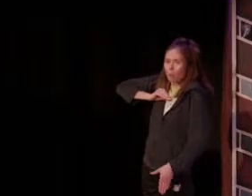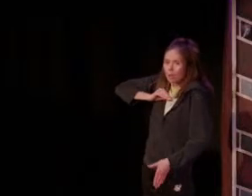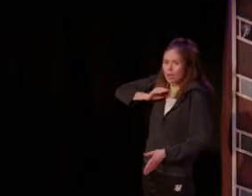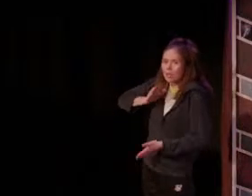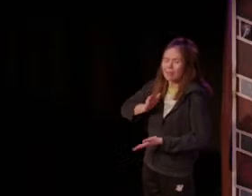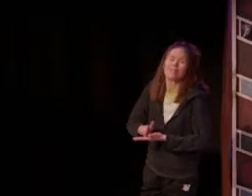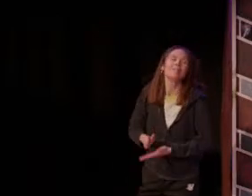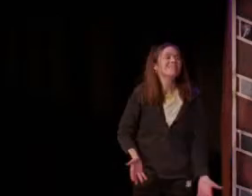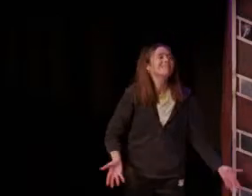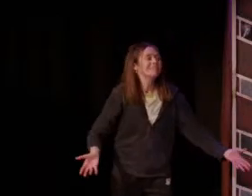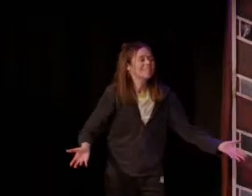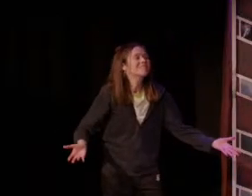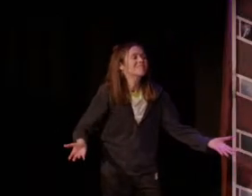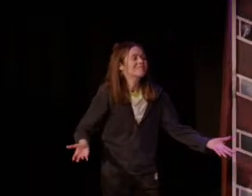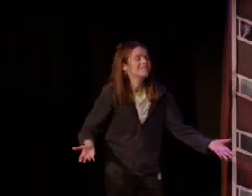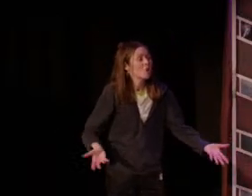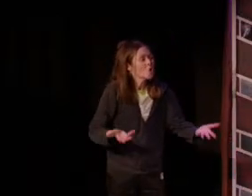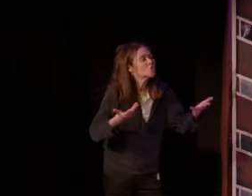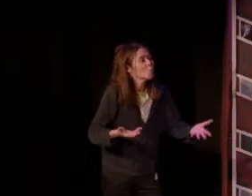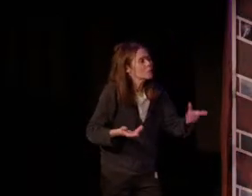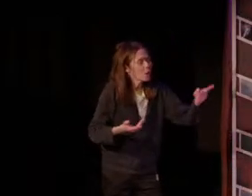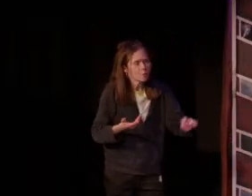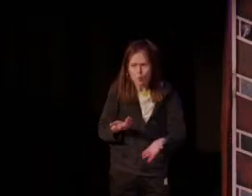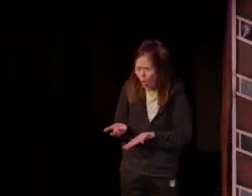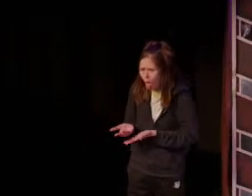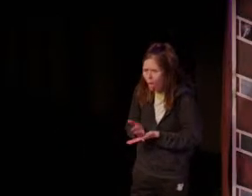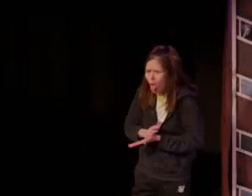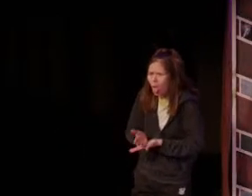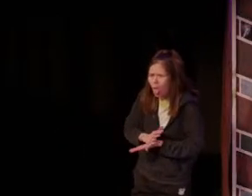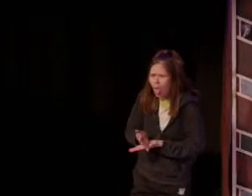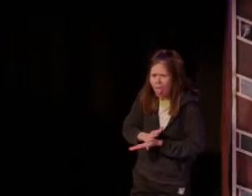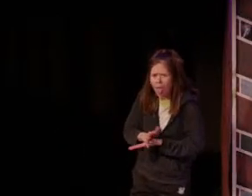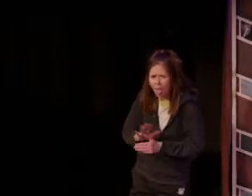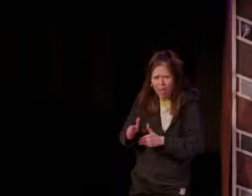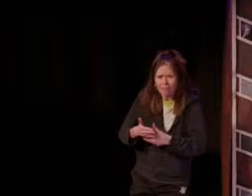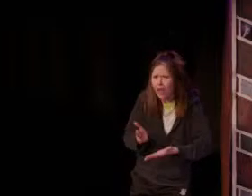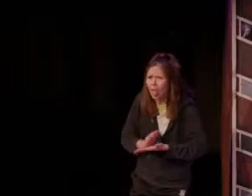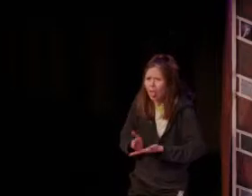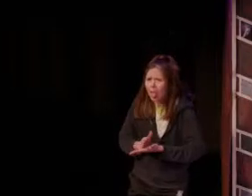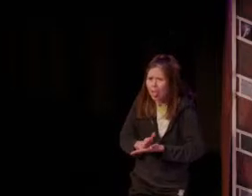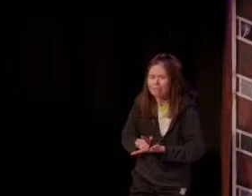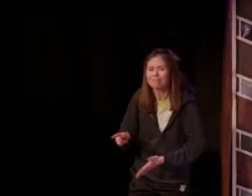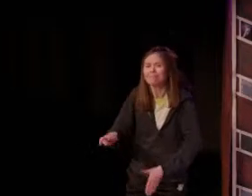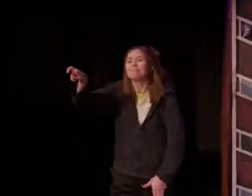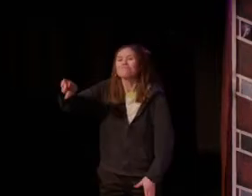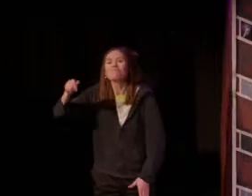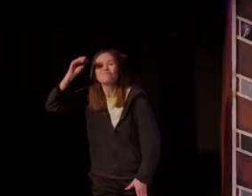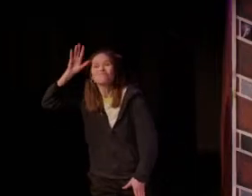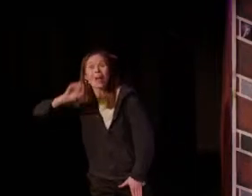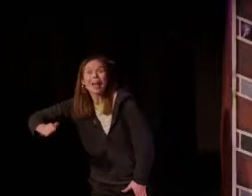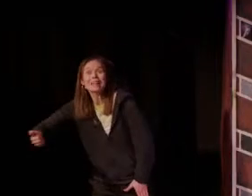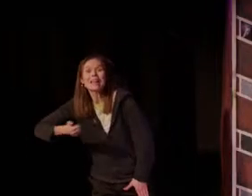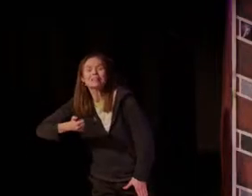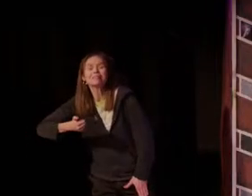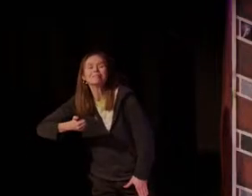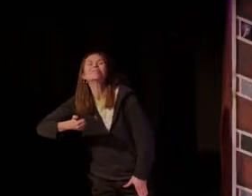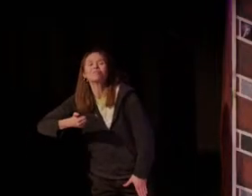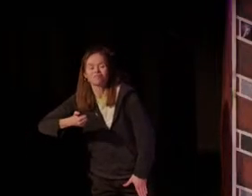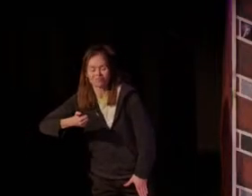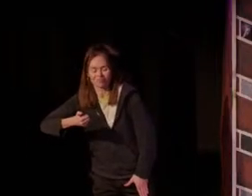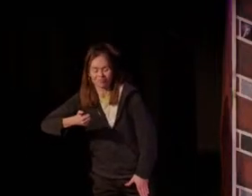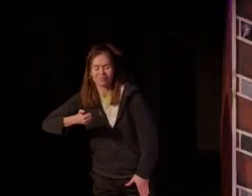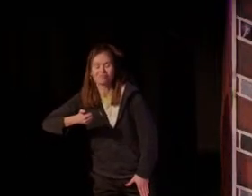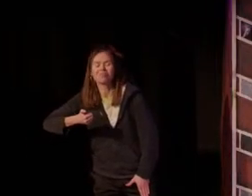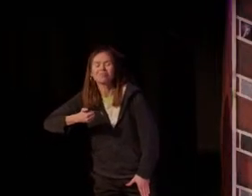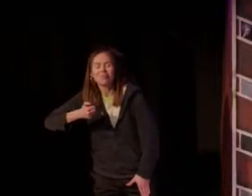who cannot accept or bring up themselves a truth such as this. We had thought it wise